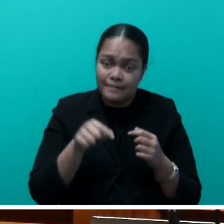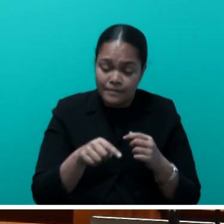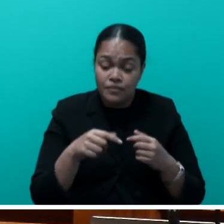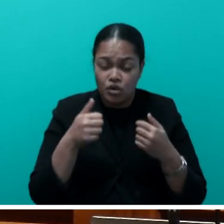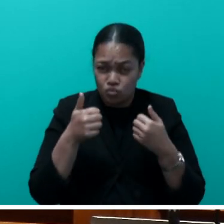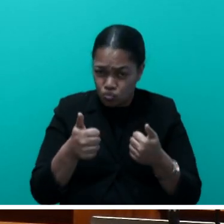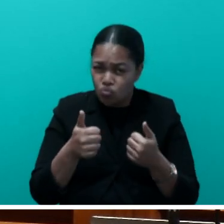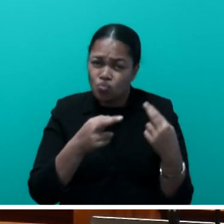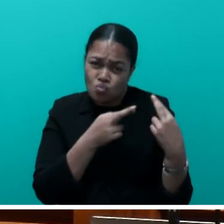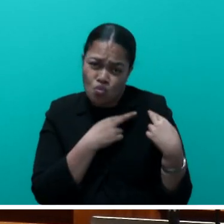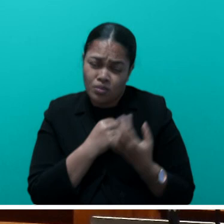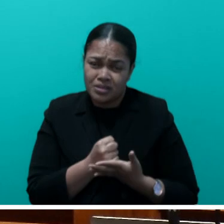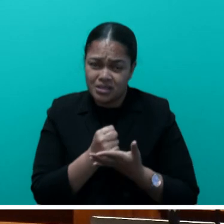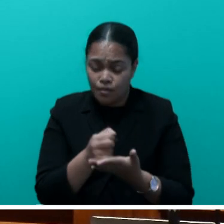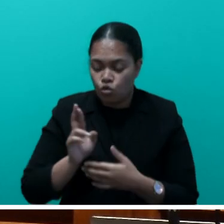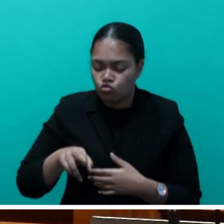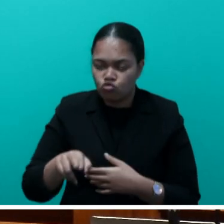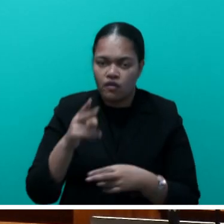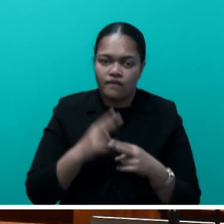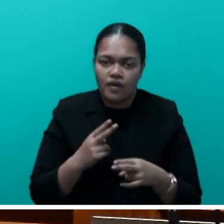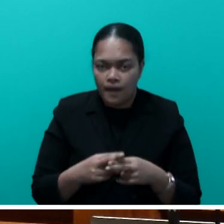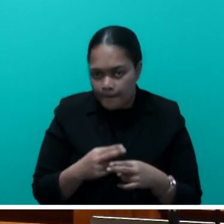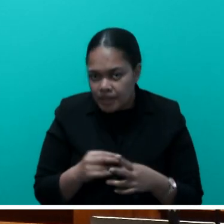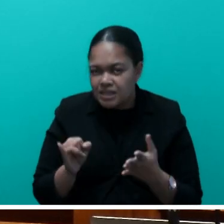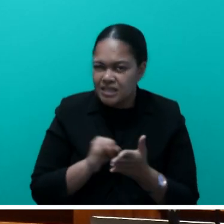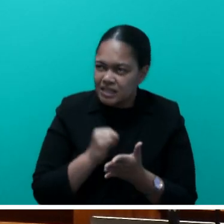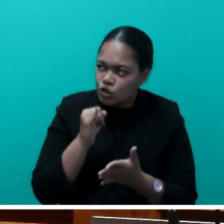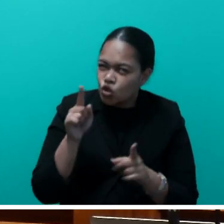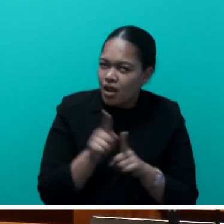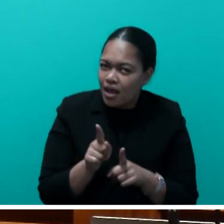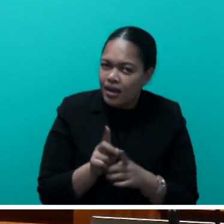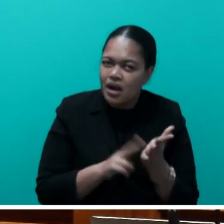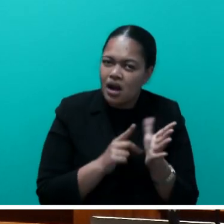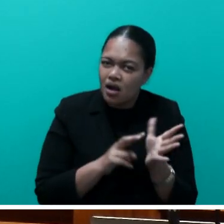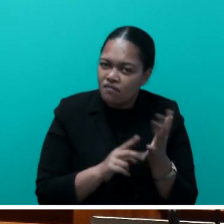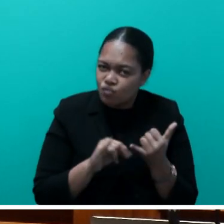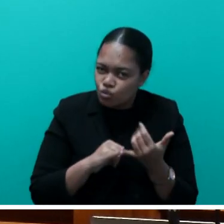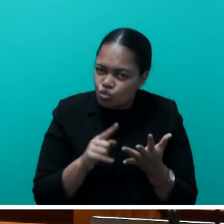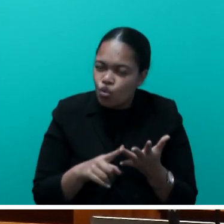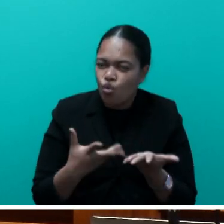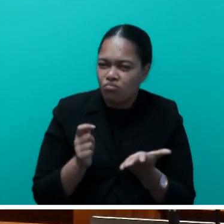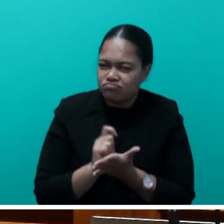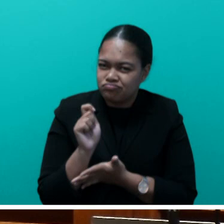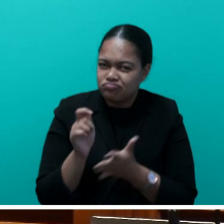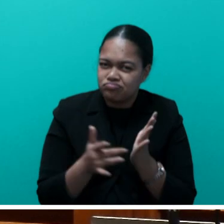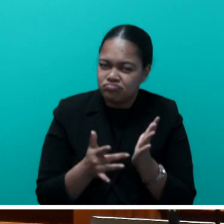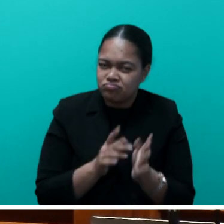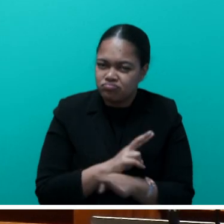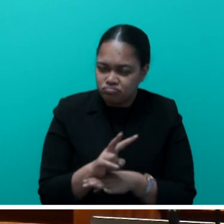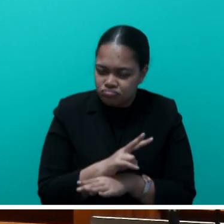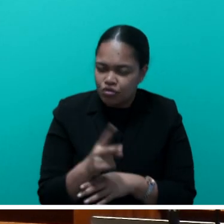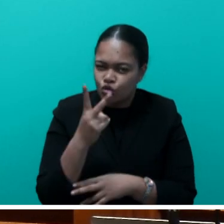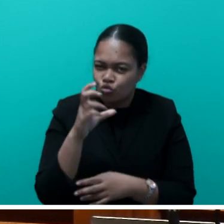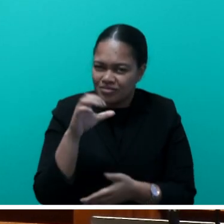critical role in supporting rural farmers. Institutions such as the Nabuso Agricultural Technical Institute and the Tutu Training Center